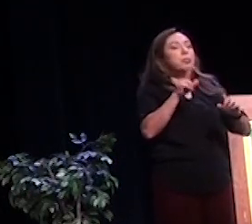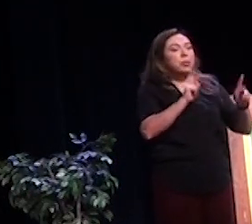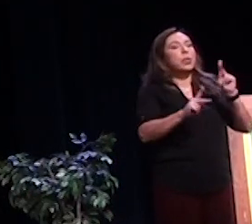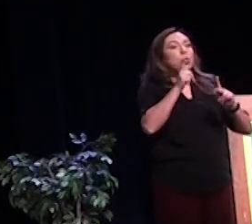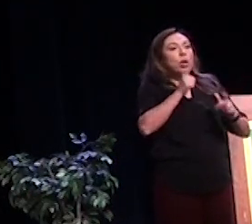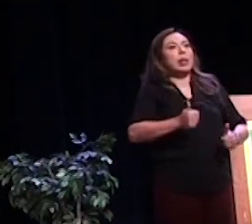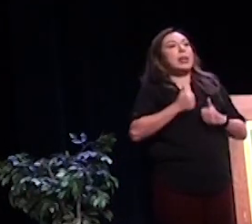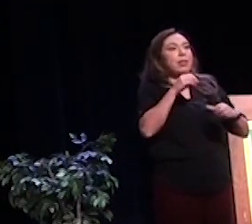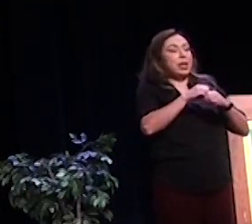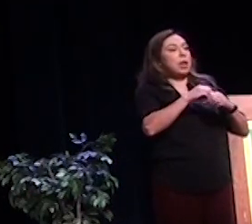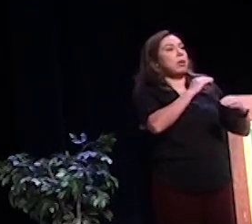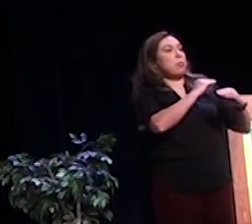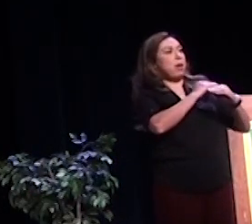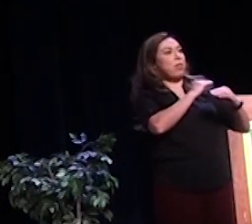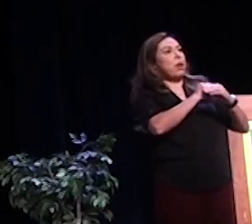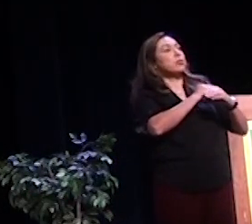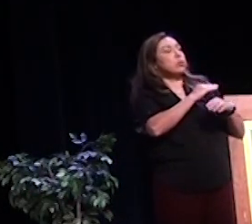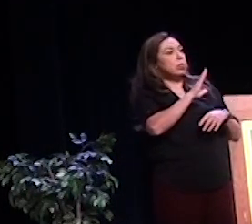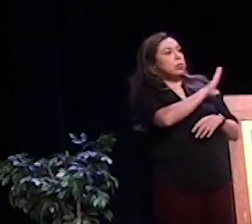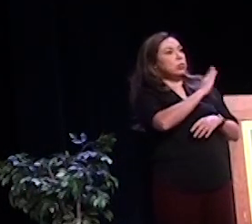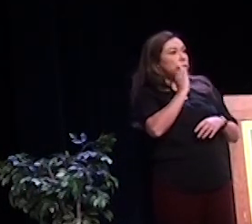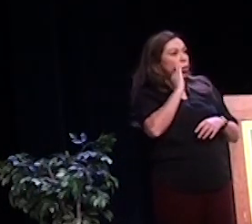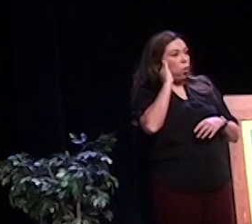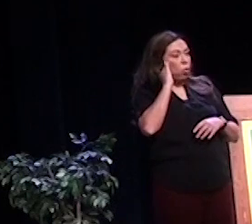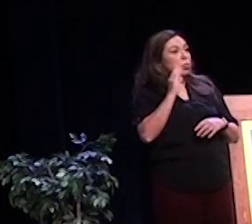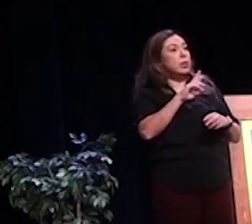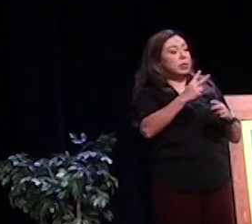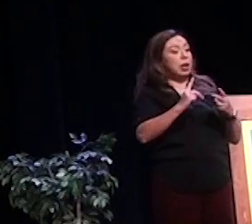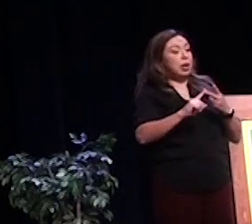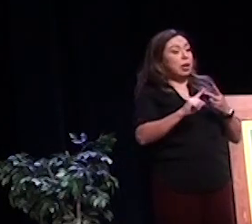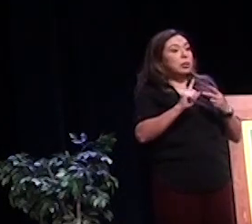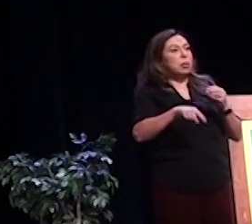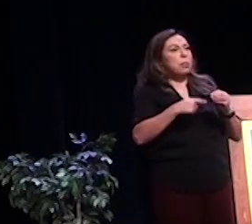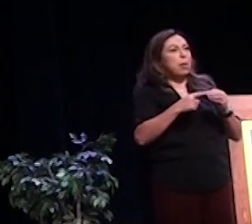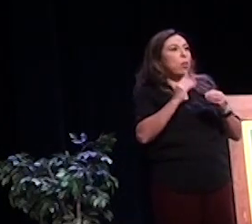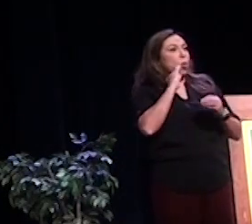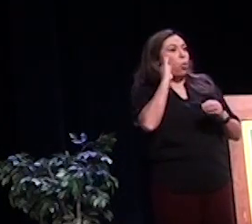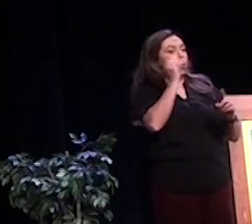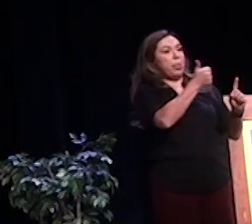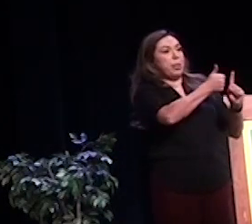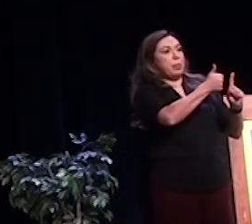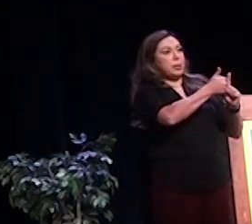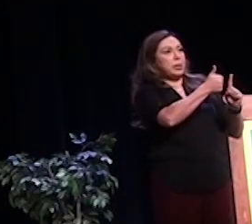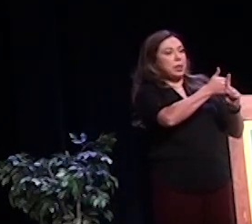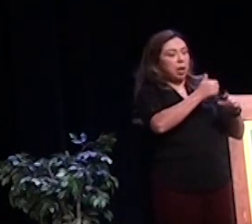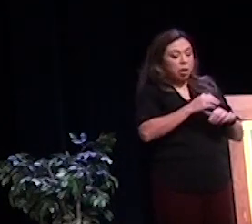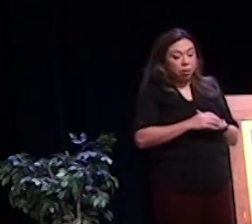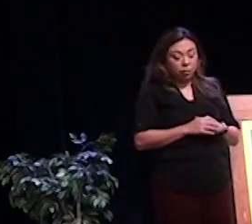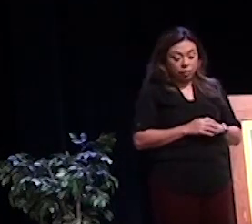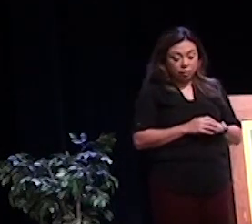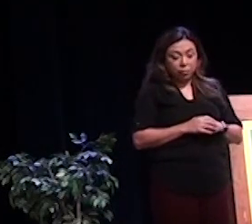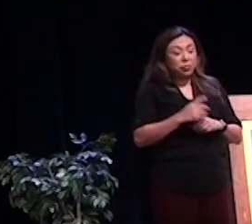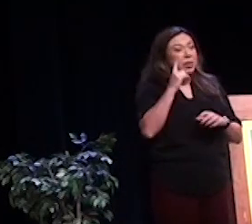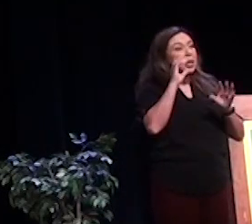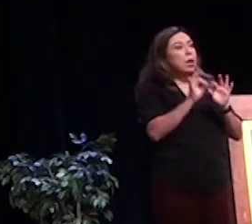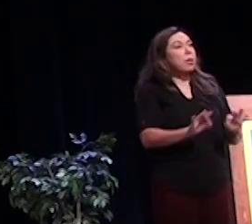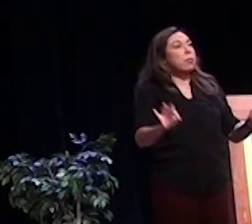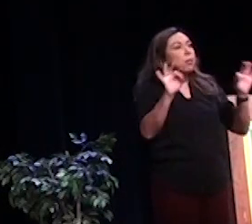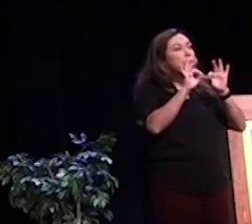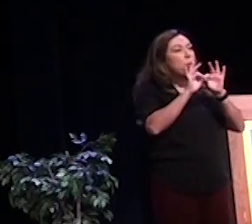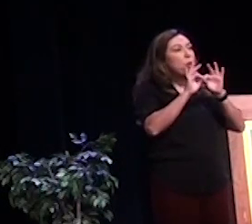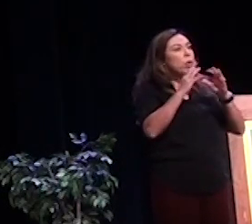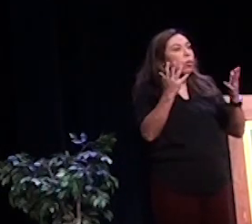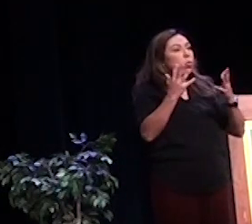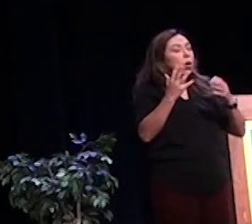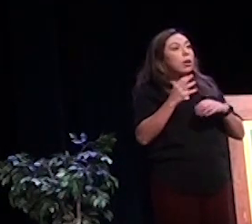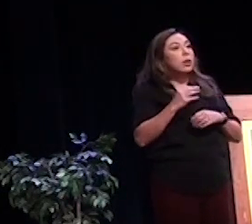manufactured housing or mobile home parks, and the second is about the homes themselves. And I think an important thing to establish is